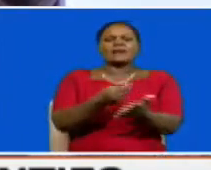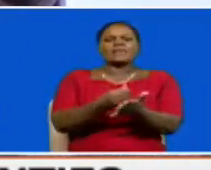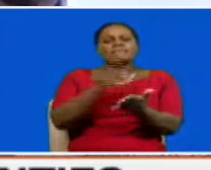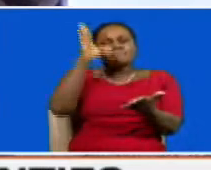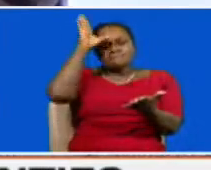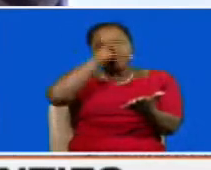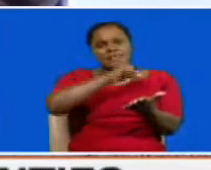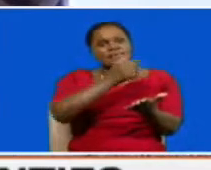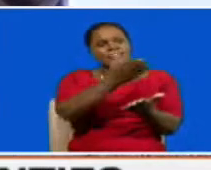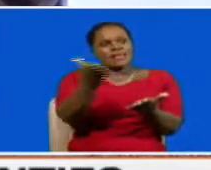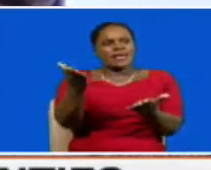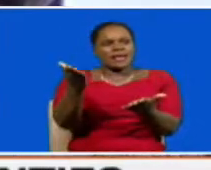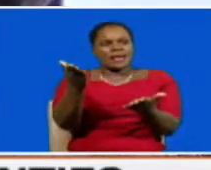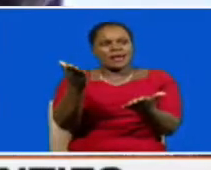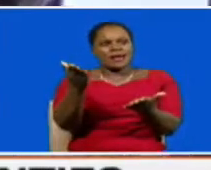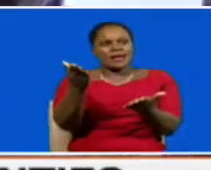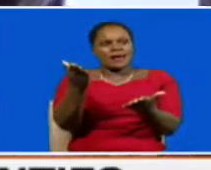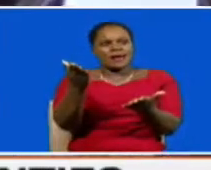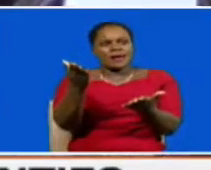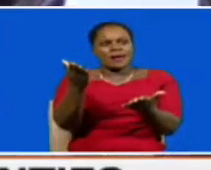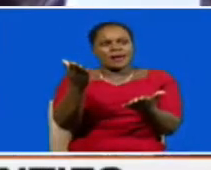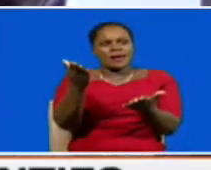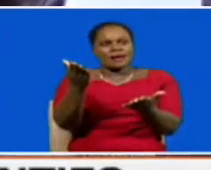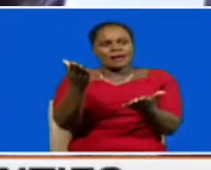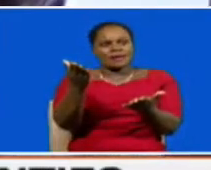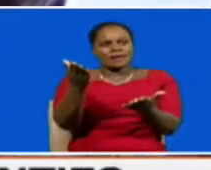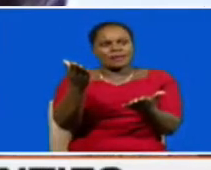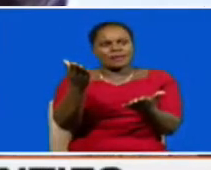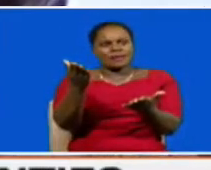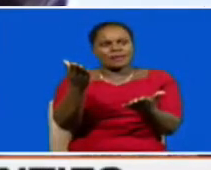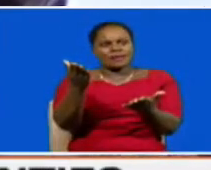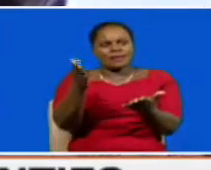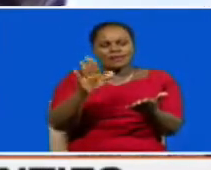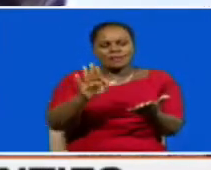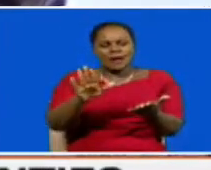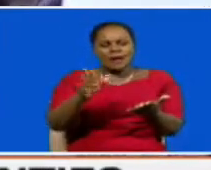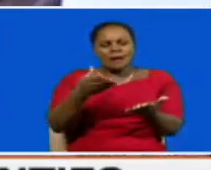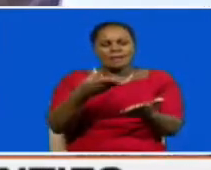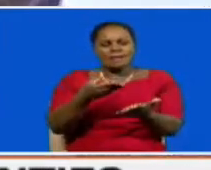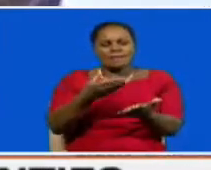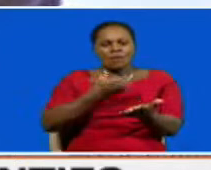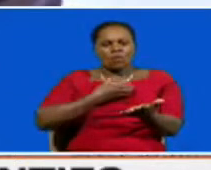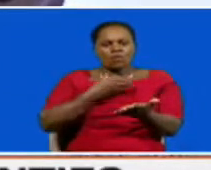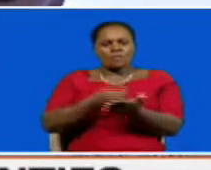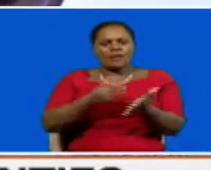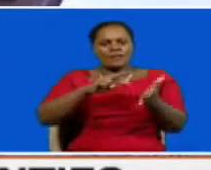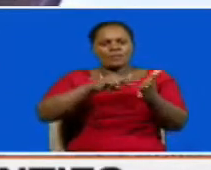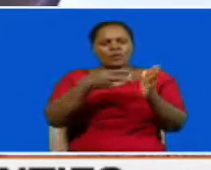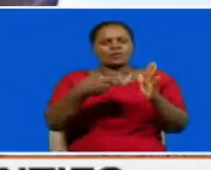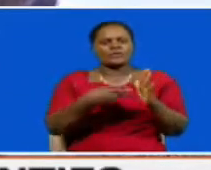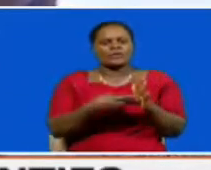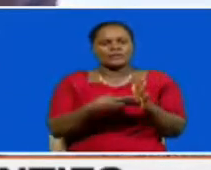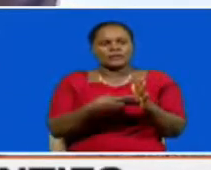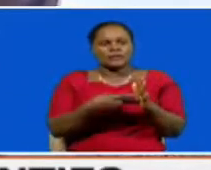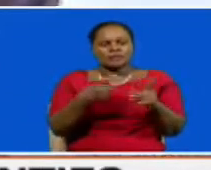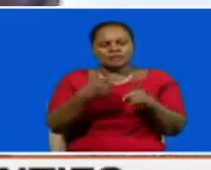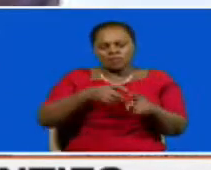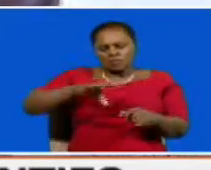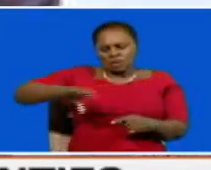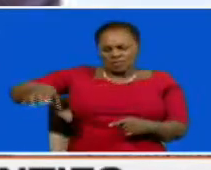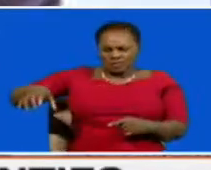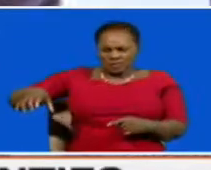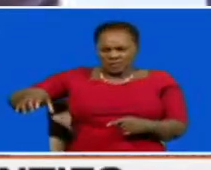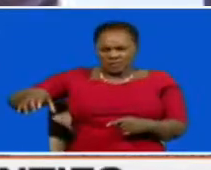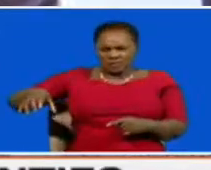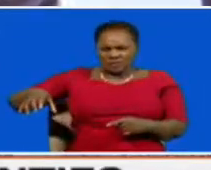missing. And one is actually those people who invested their own money in projects of the, for the counties and did the